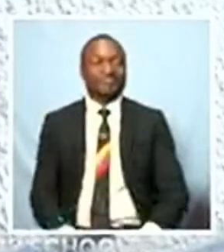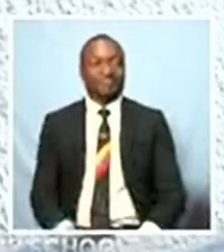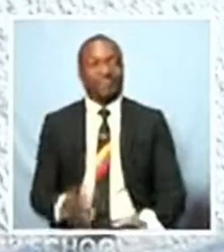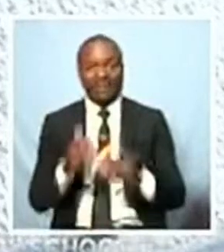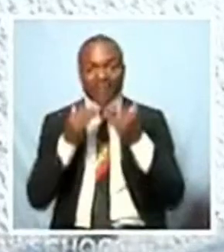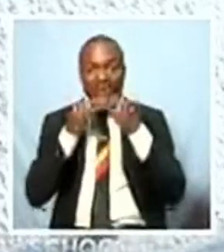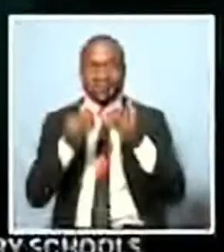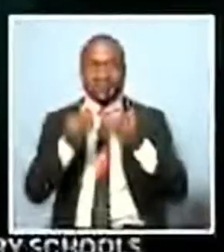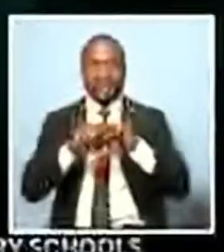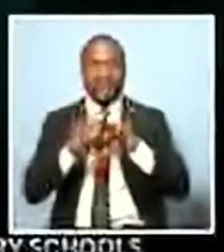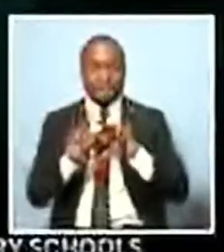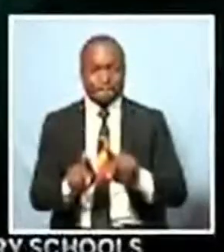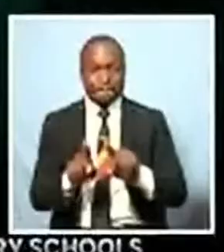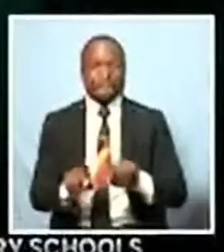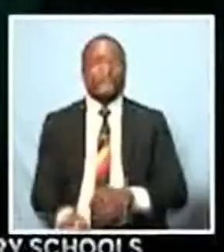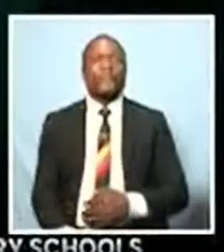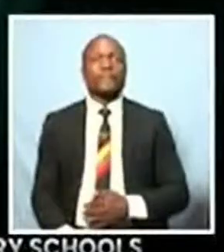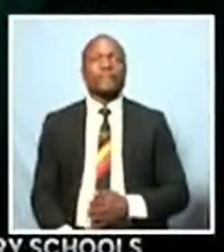Thank you, Chair. Okay.